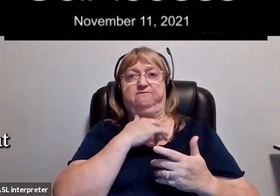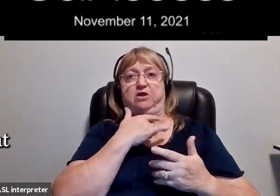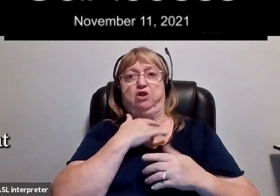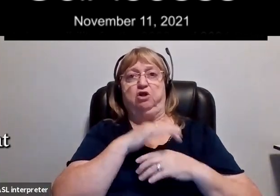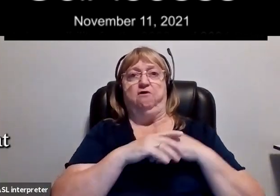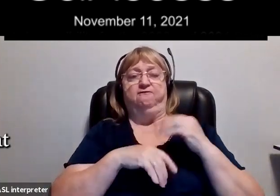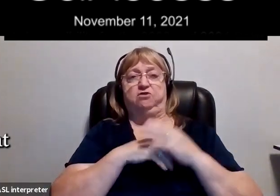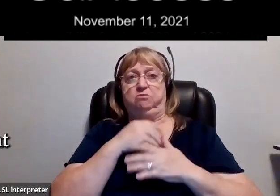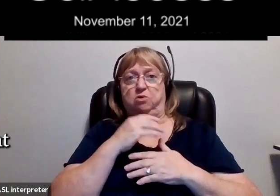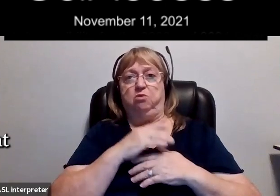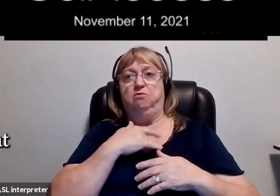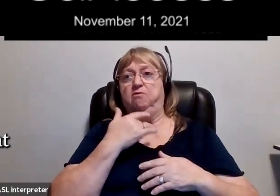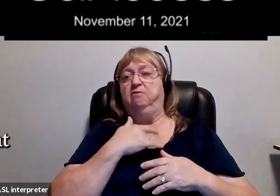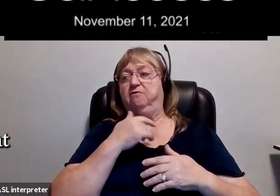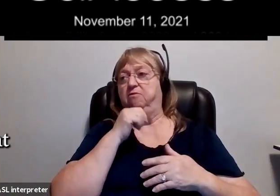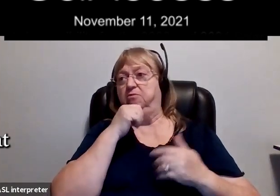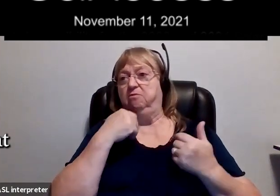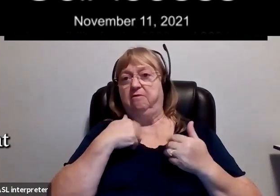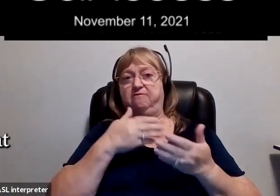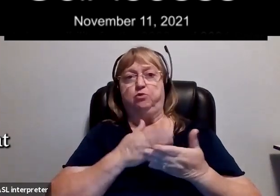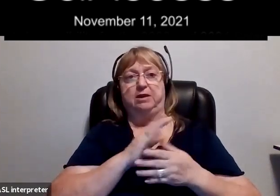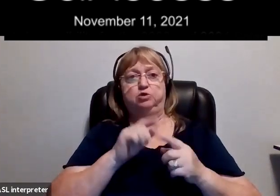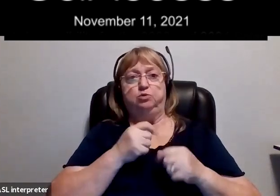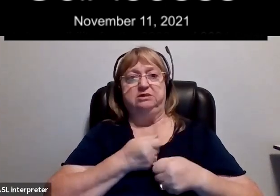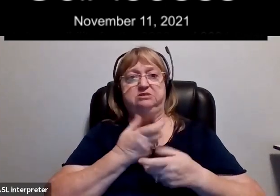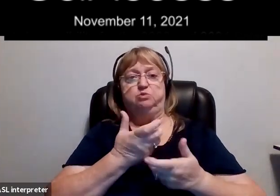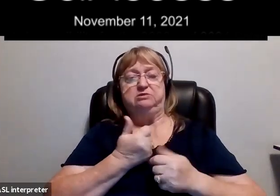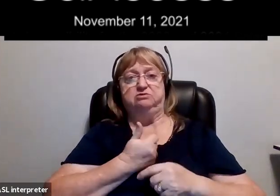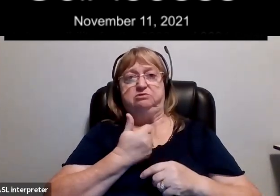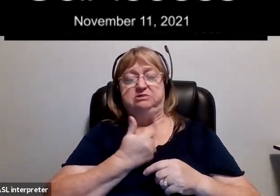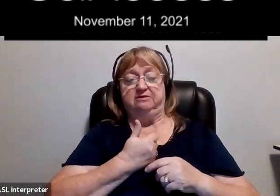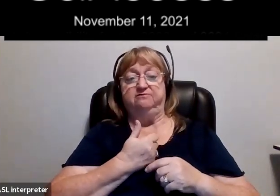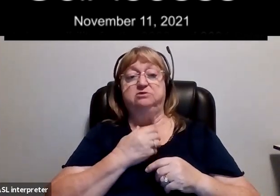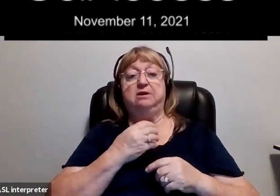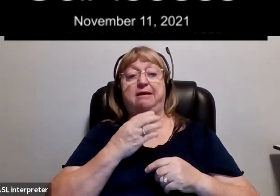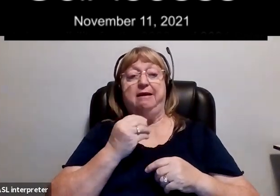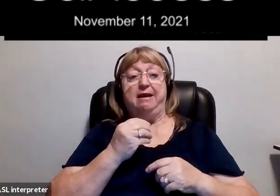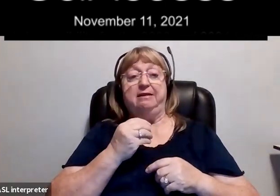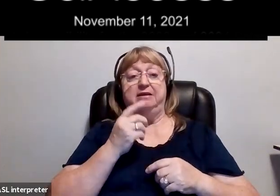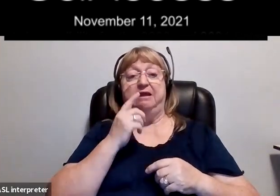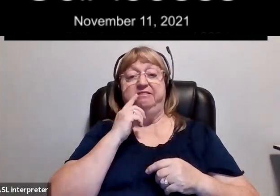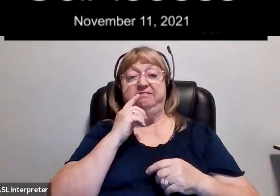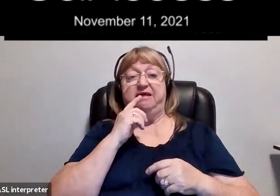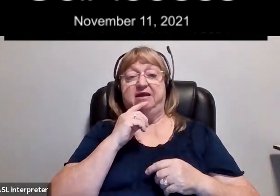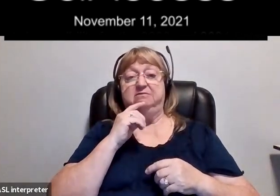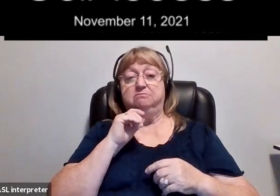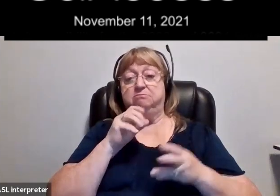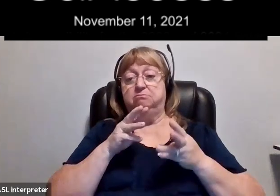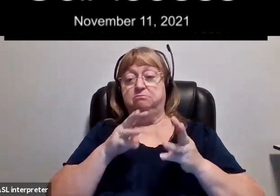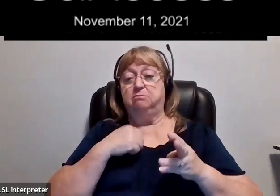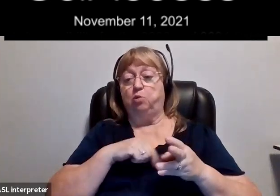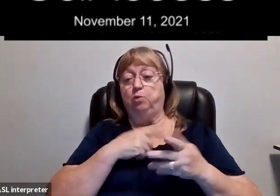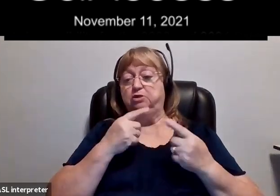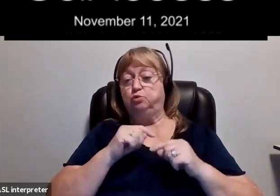we feel like we have not the right to express ourselves. So in the explicit way, we try